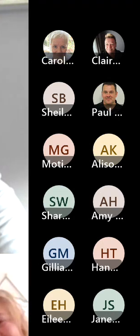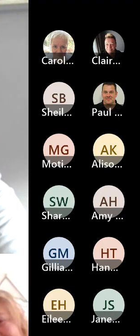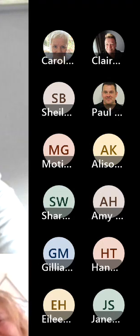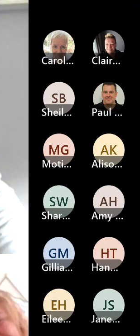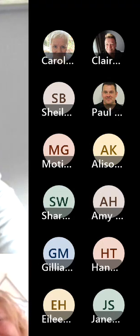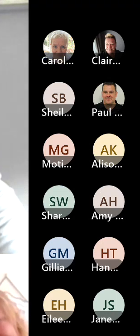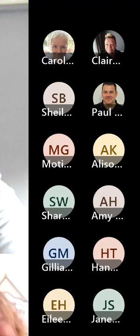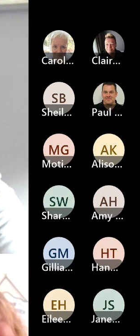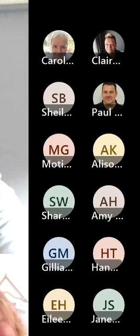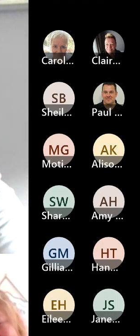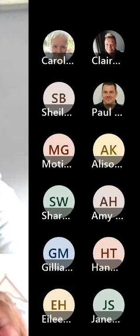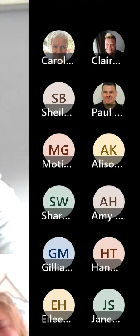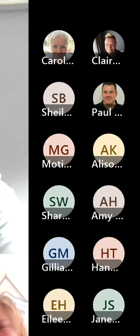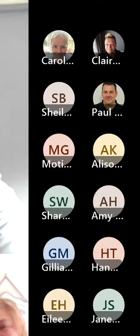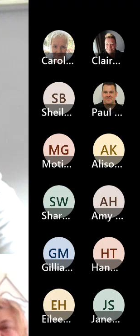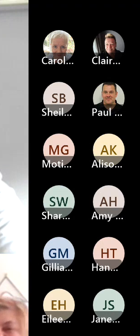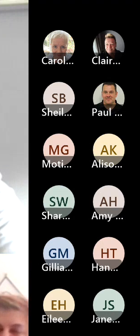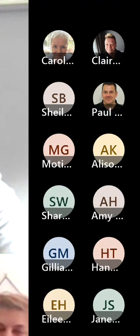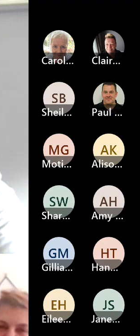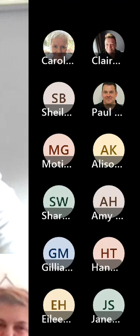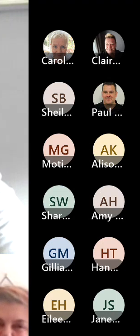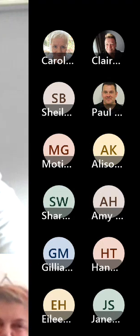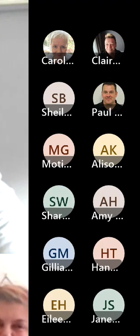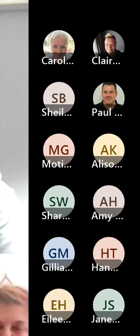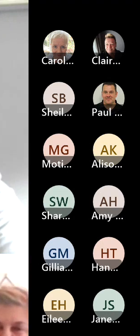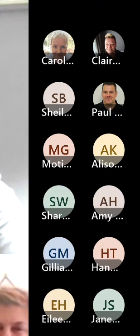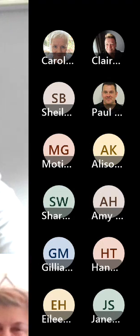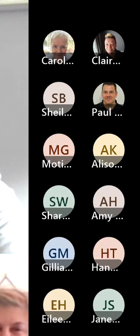anyone else, obviously. So, yeah.